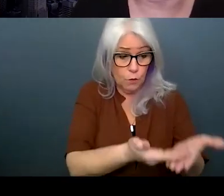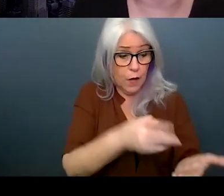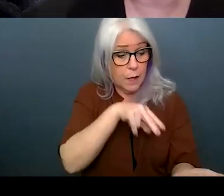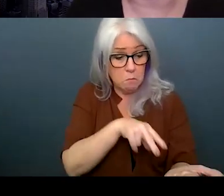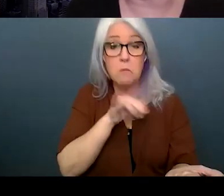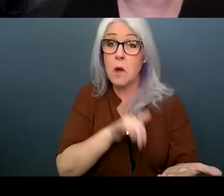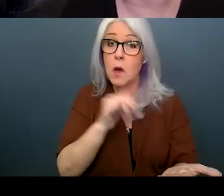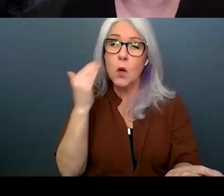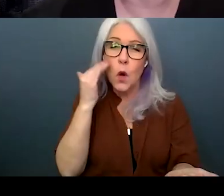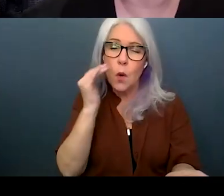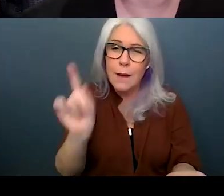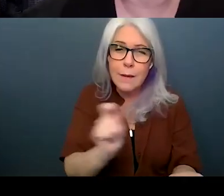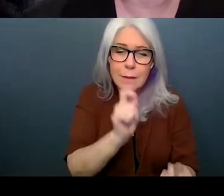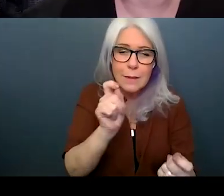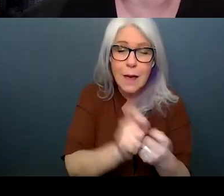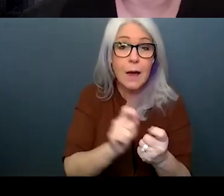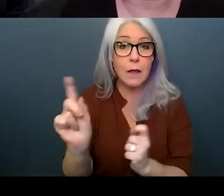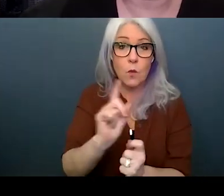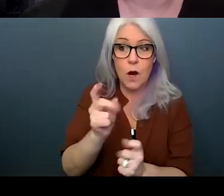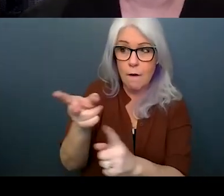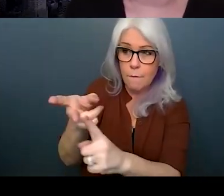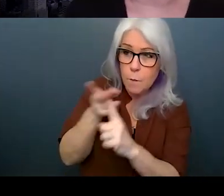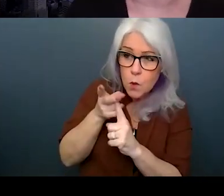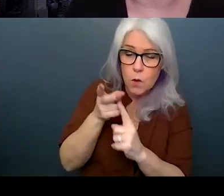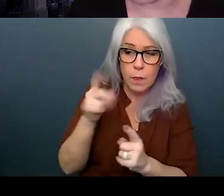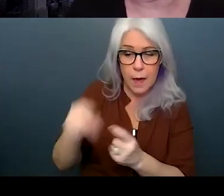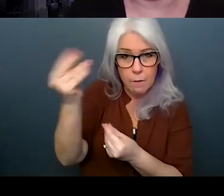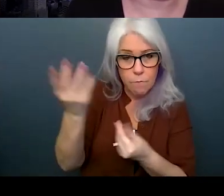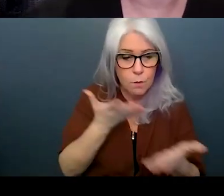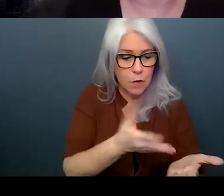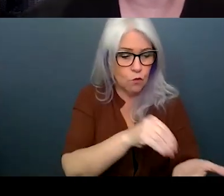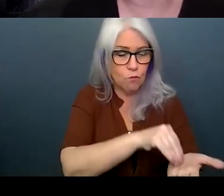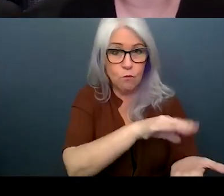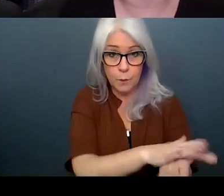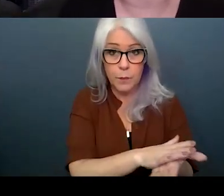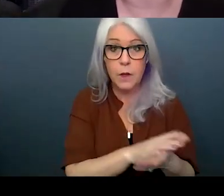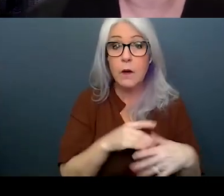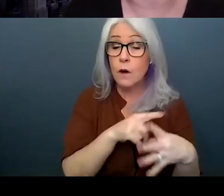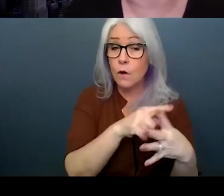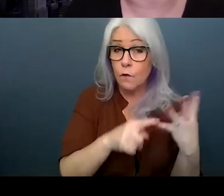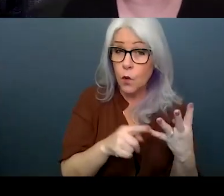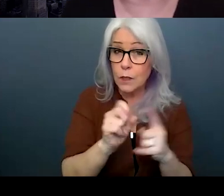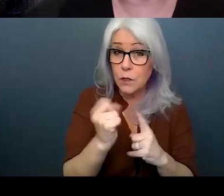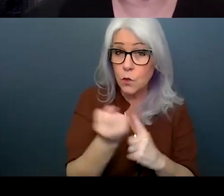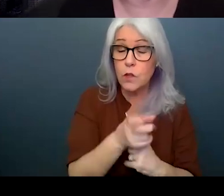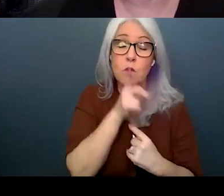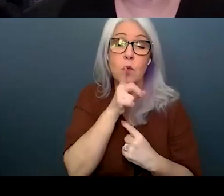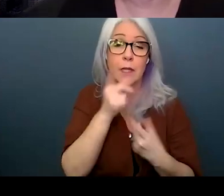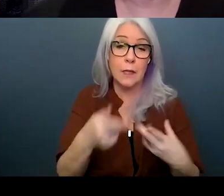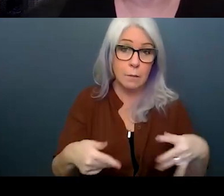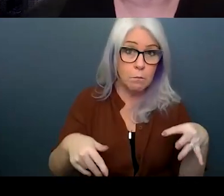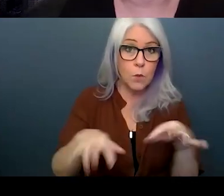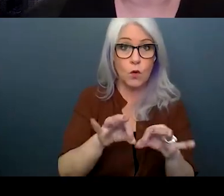know exactly where your information came from. There are 4 situations where it's important to cite your